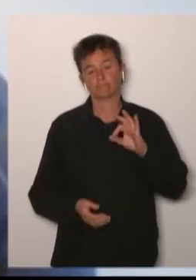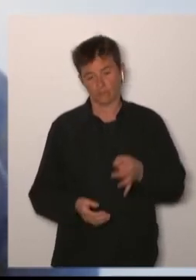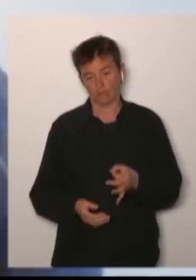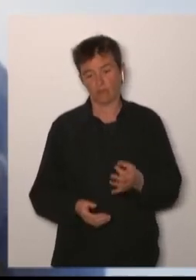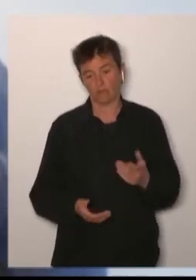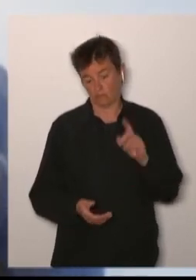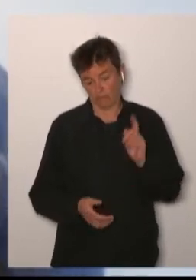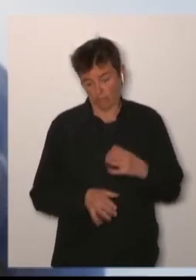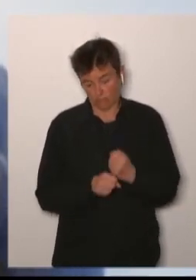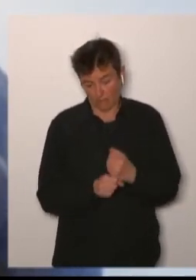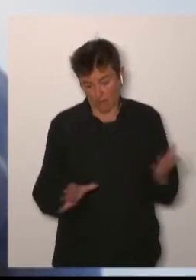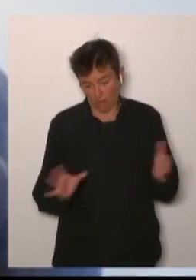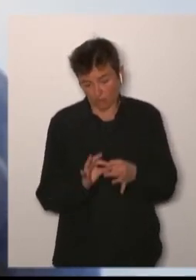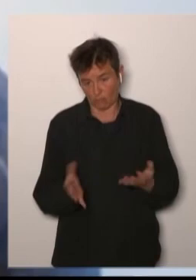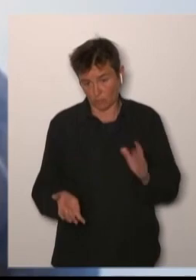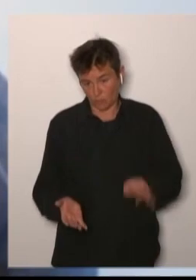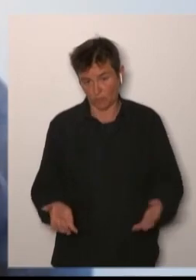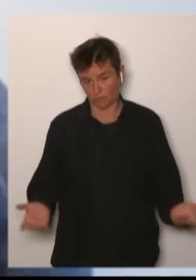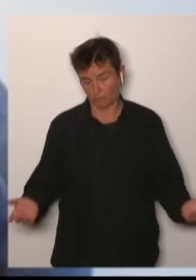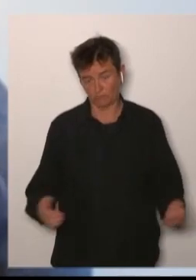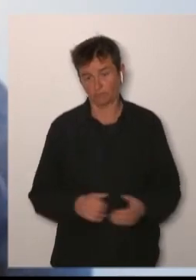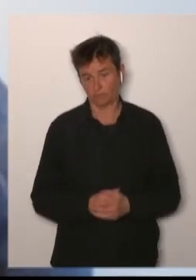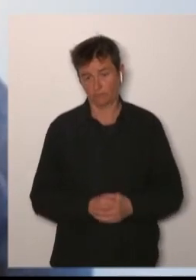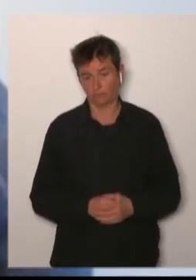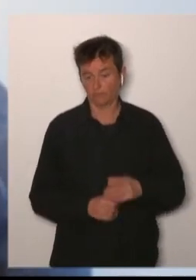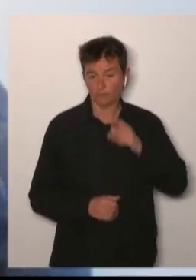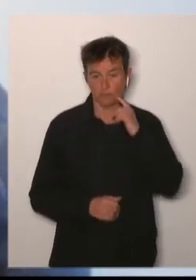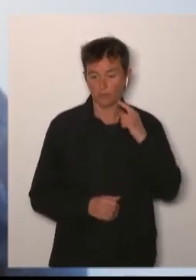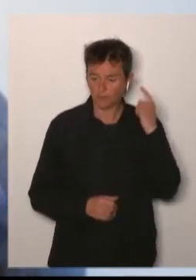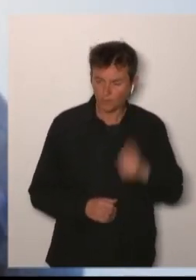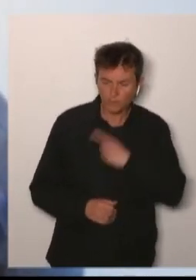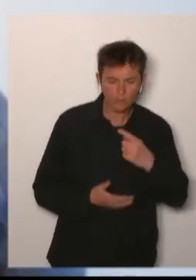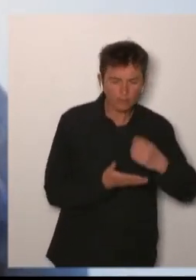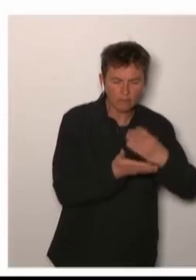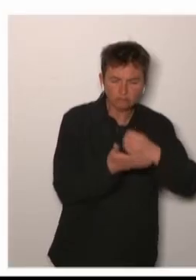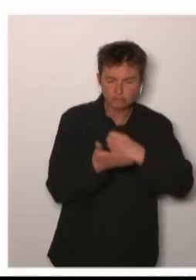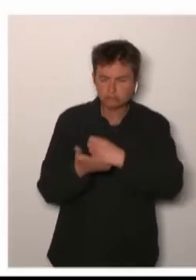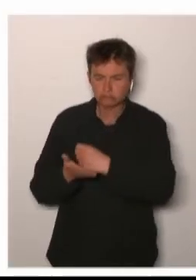that really all data generated as part of clinical research